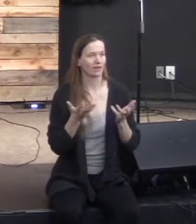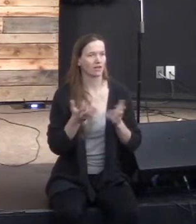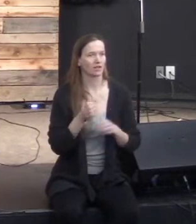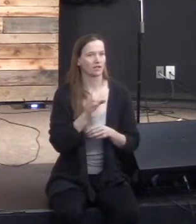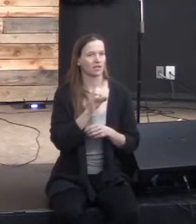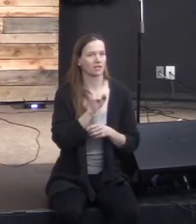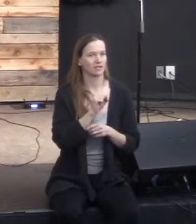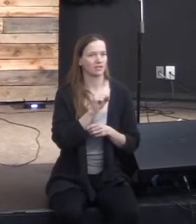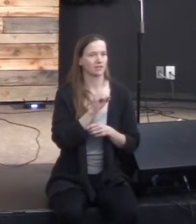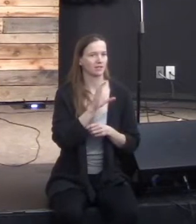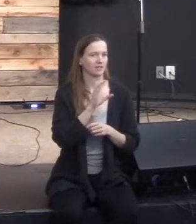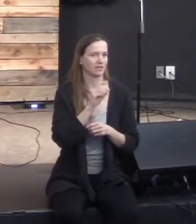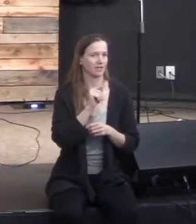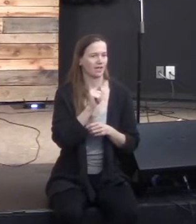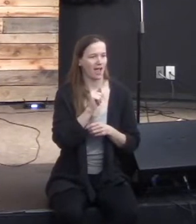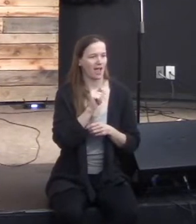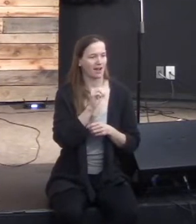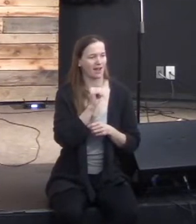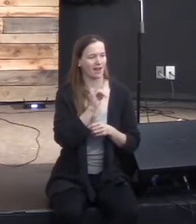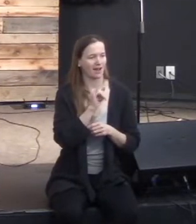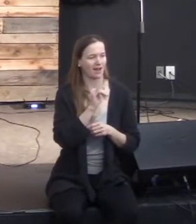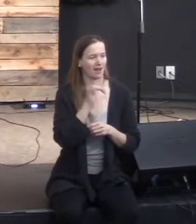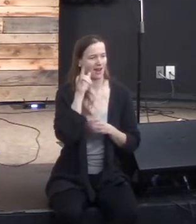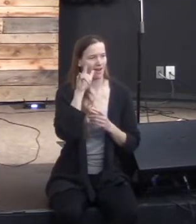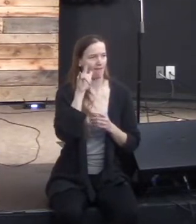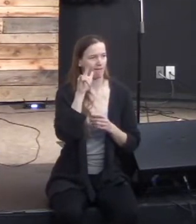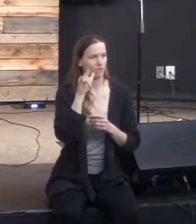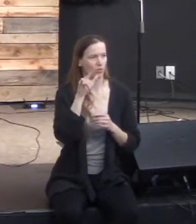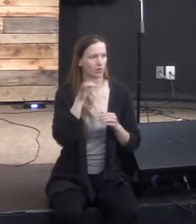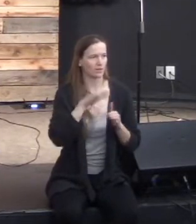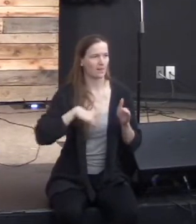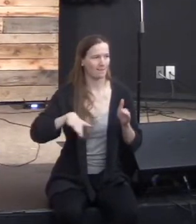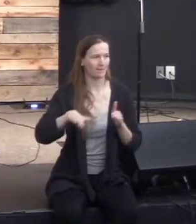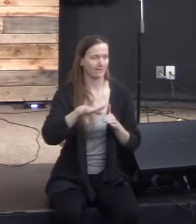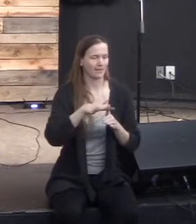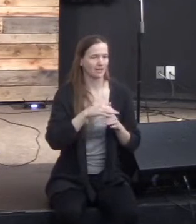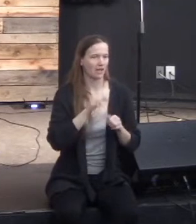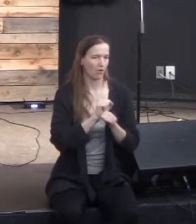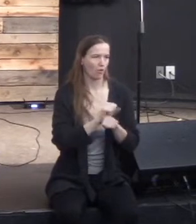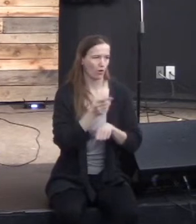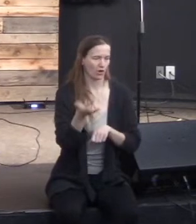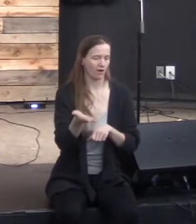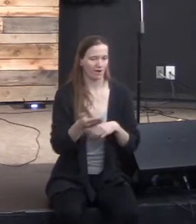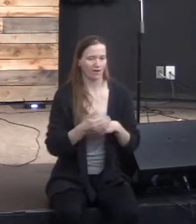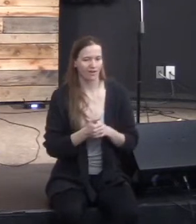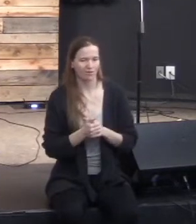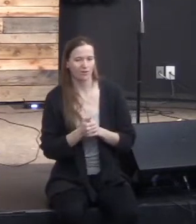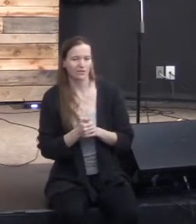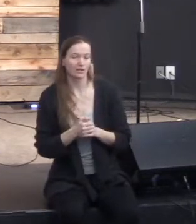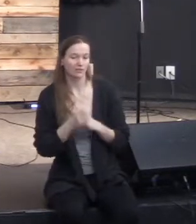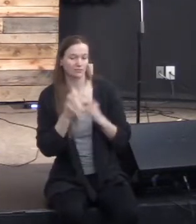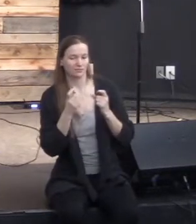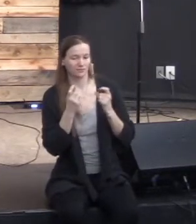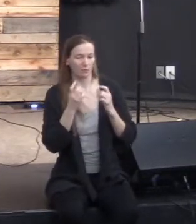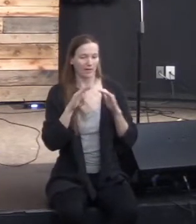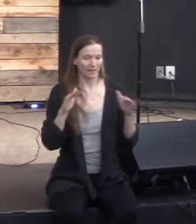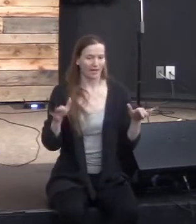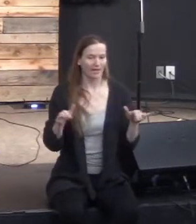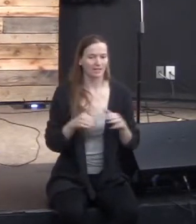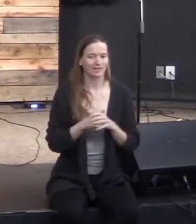there. To be centrally located, to visit our grandkids as well as our other family members back in